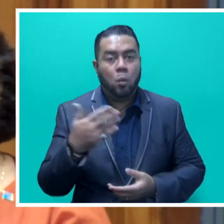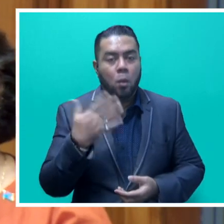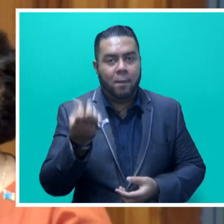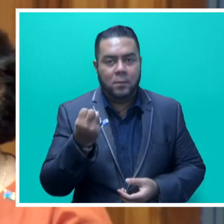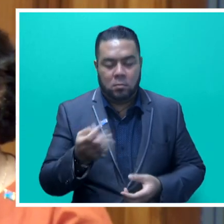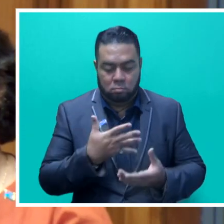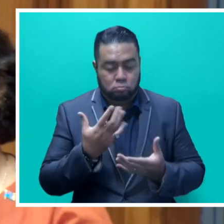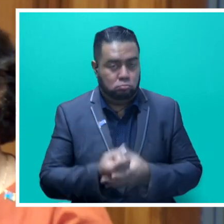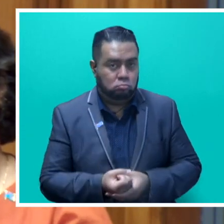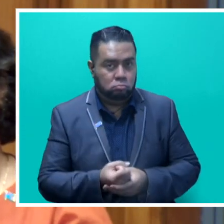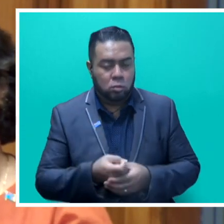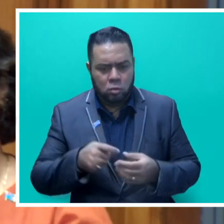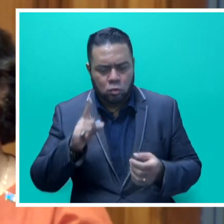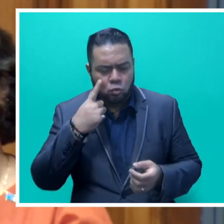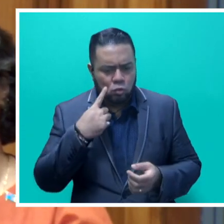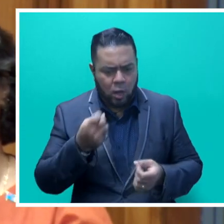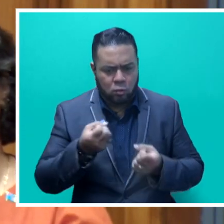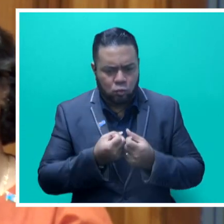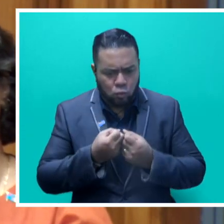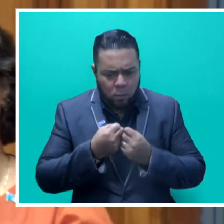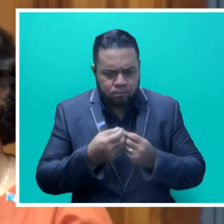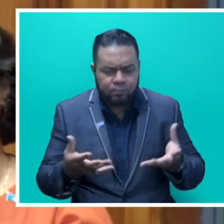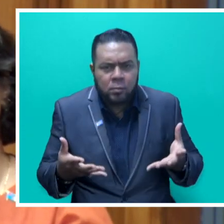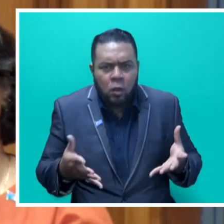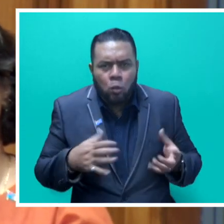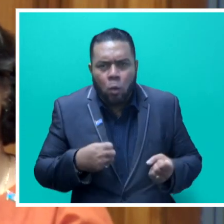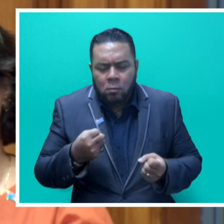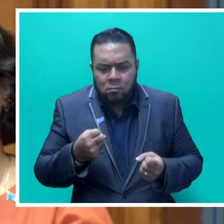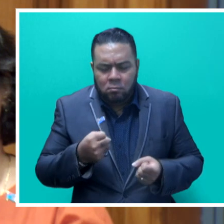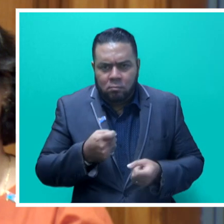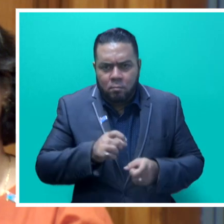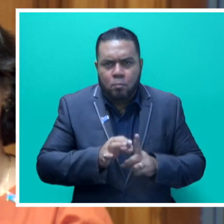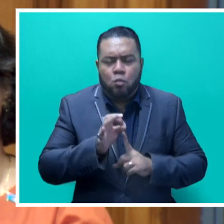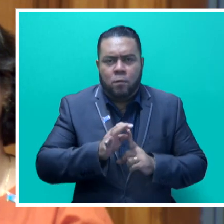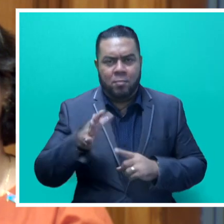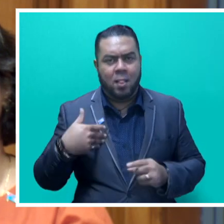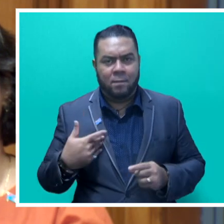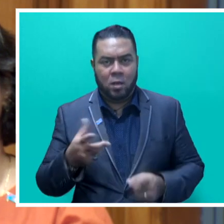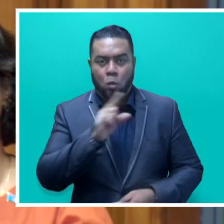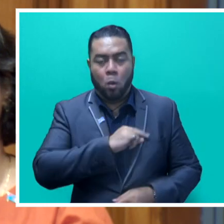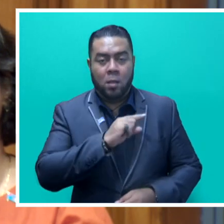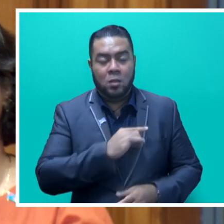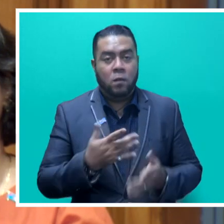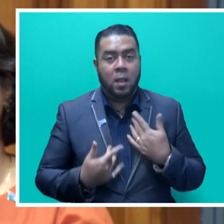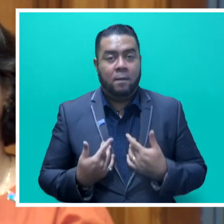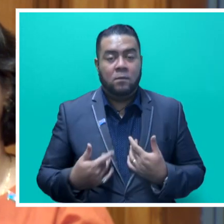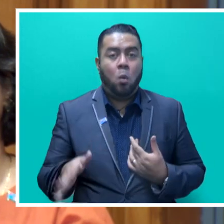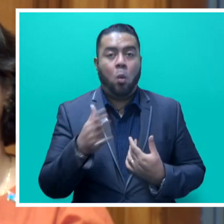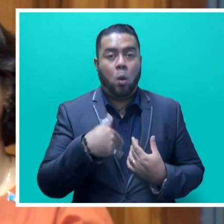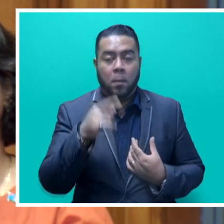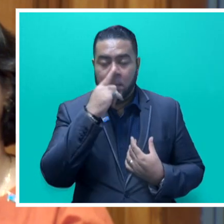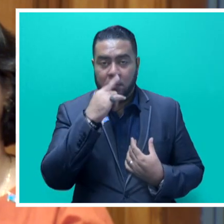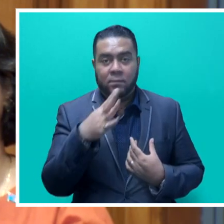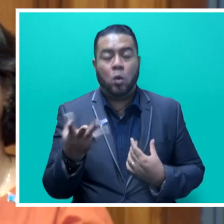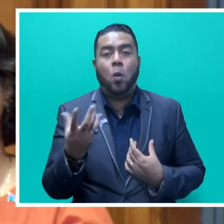to unlock the potential to generate wealth in order to improve the living standards and the quality of lives of all citizens, to address